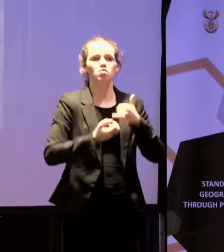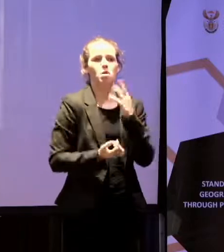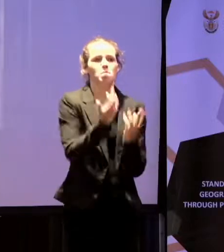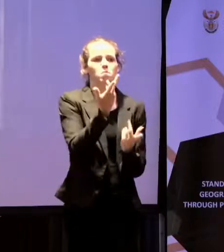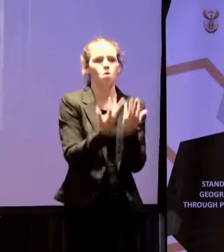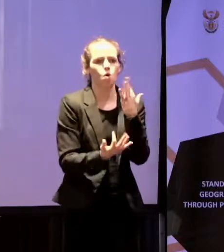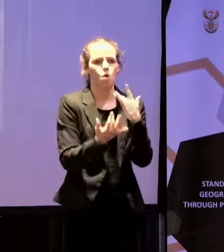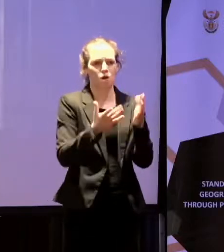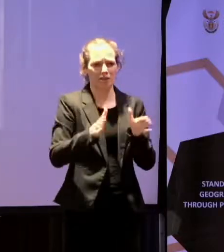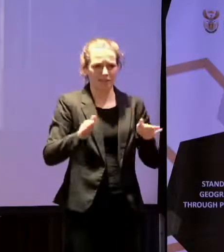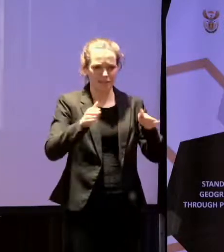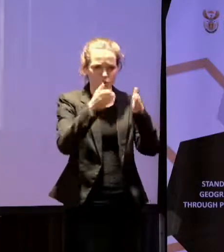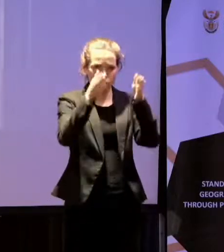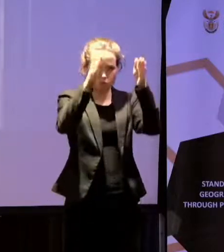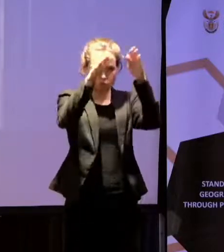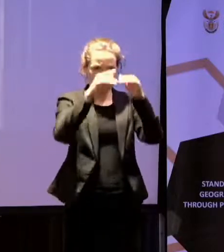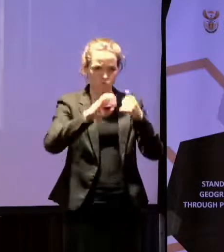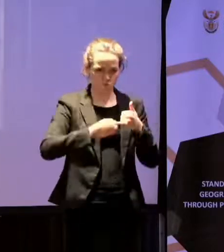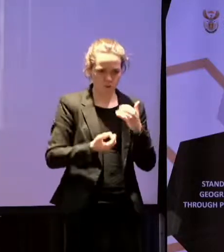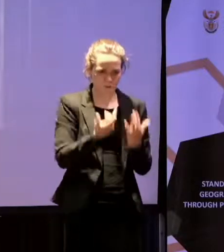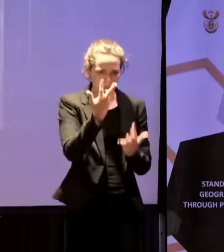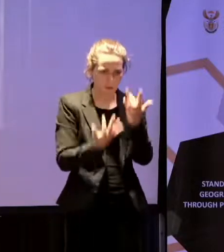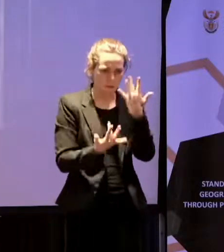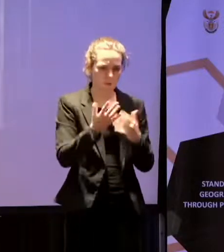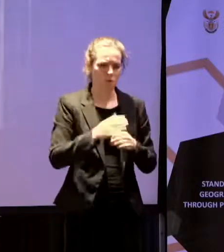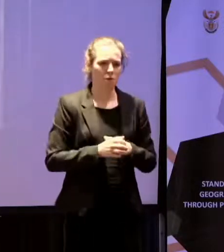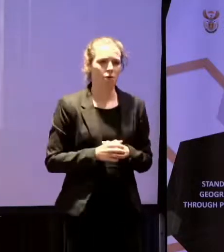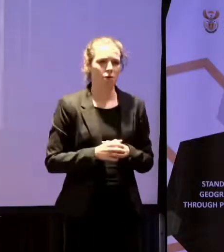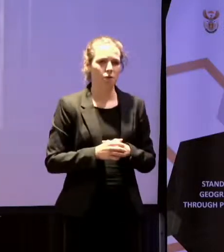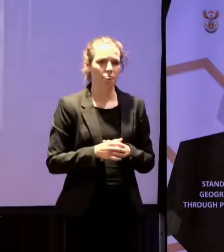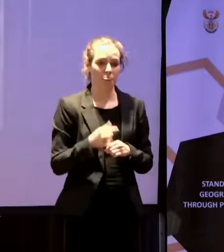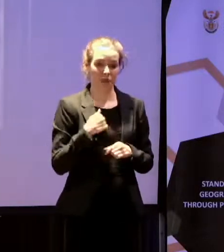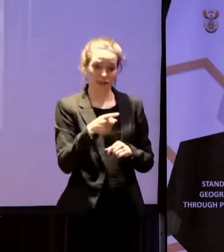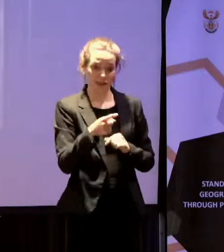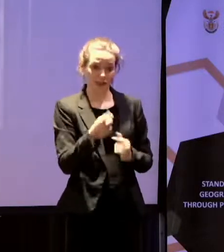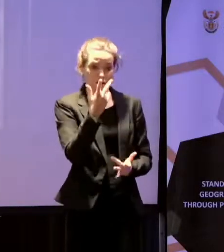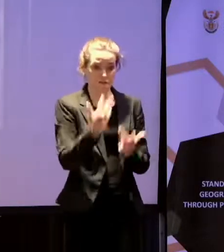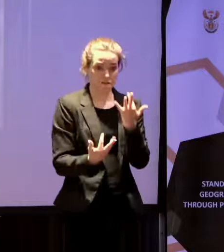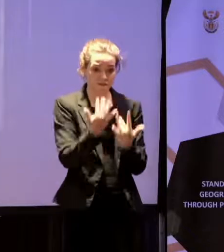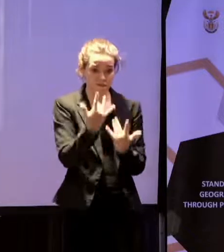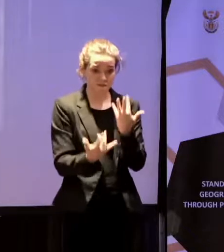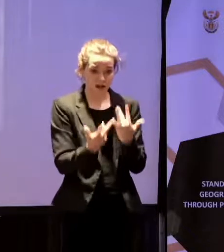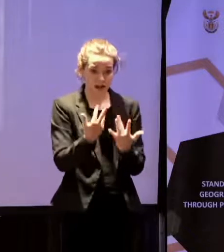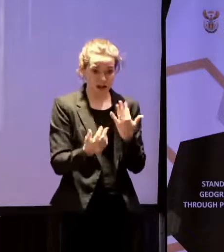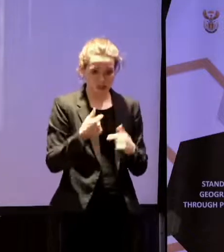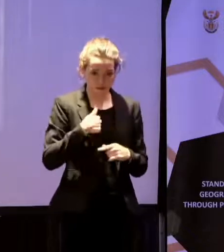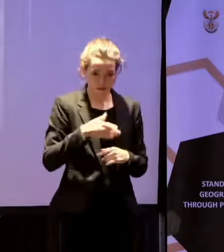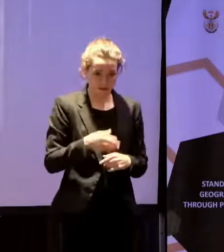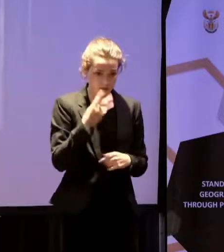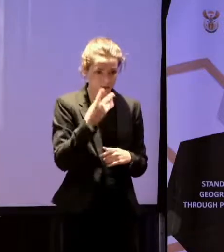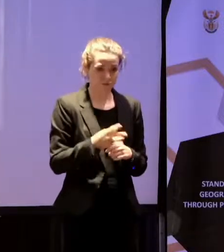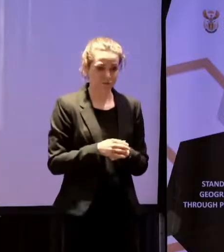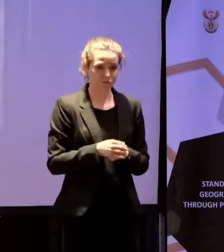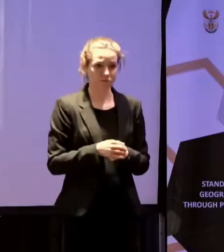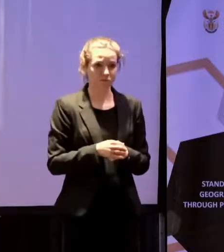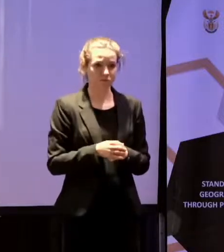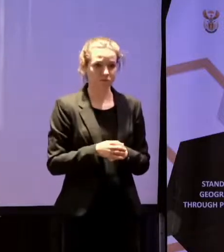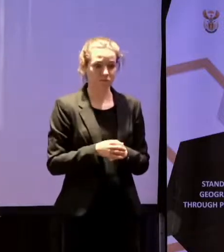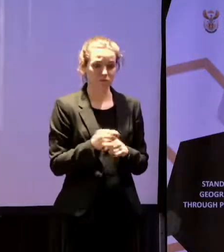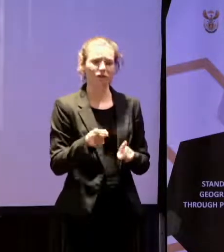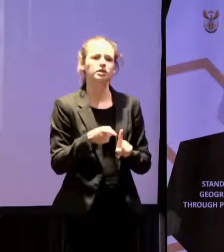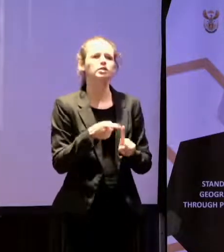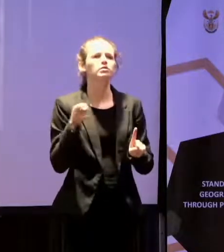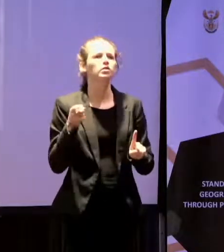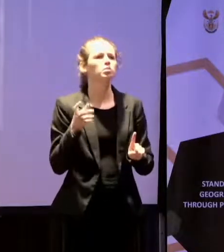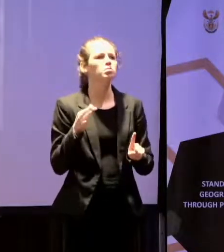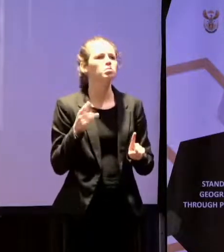Kruger. And I marveled at the place where the fire was burning. It was from